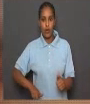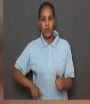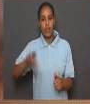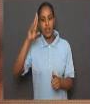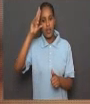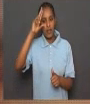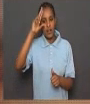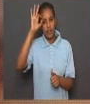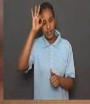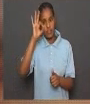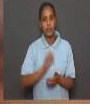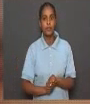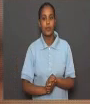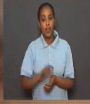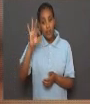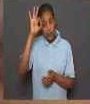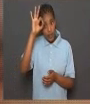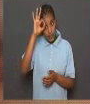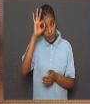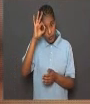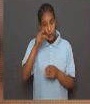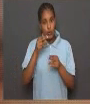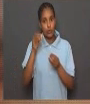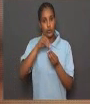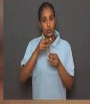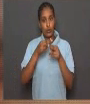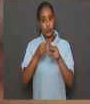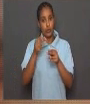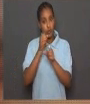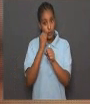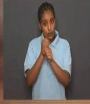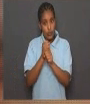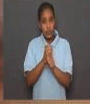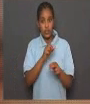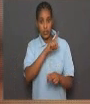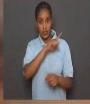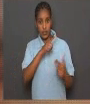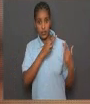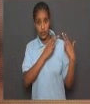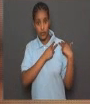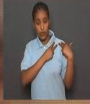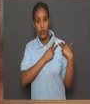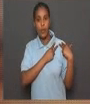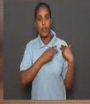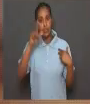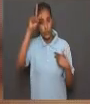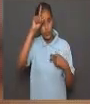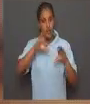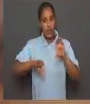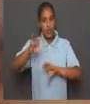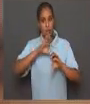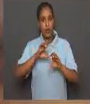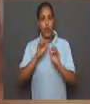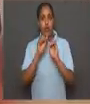Fritz. Fritz is also known for his work as the chief of the German Chemical